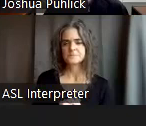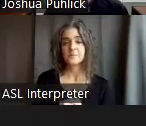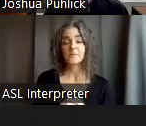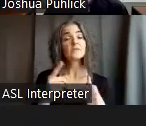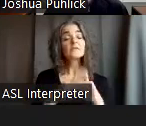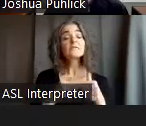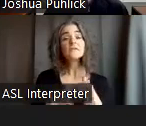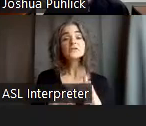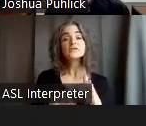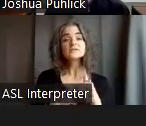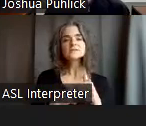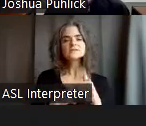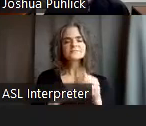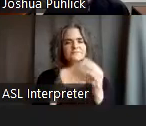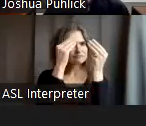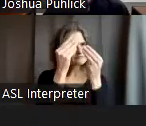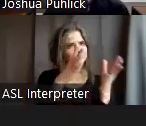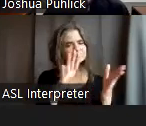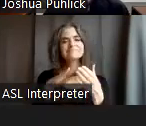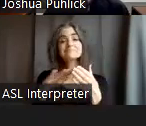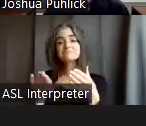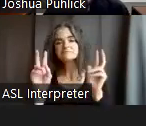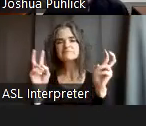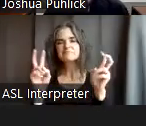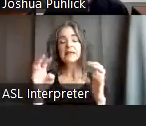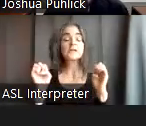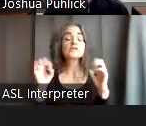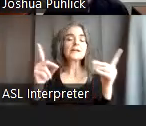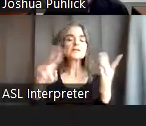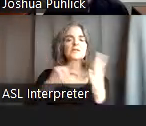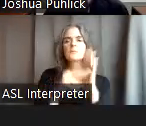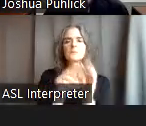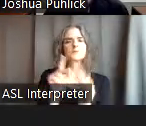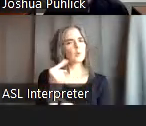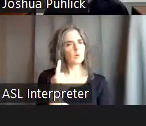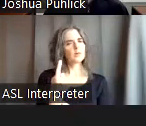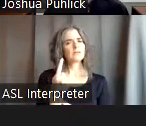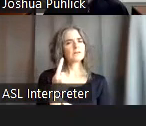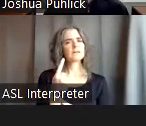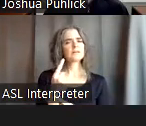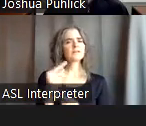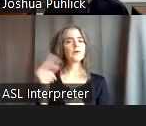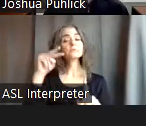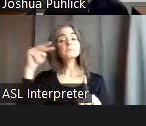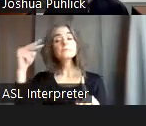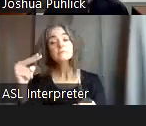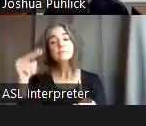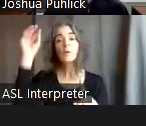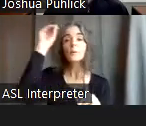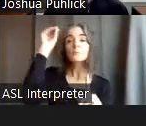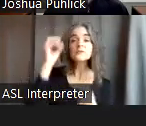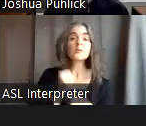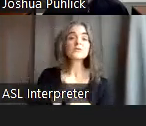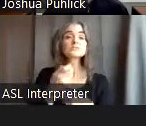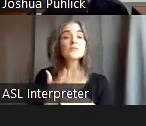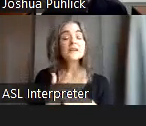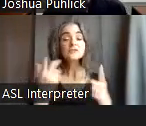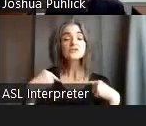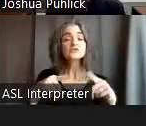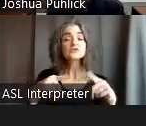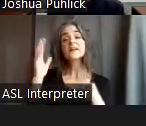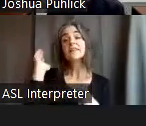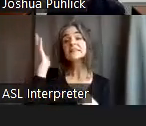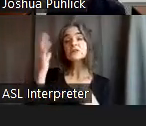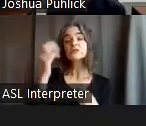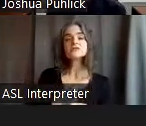First, as a disclaimer, this product is for educational purposes only. The views, opinions, or positions expressed in this webinar series are those